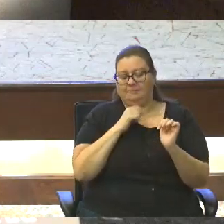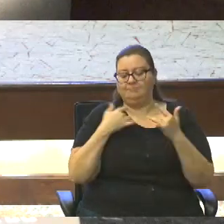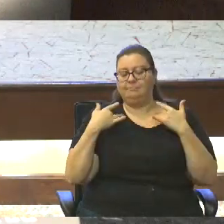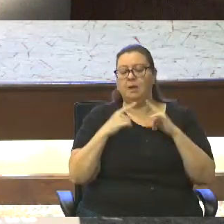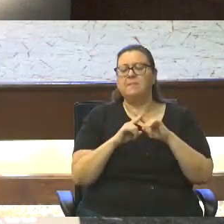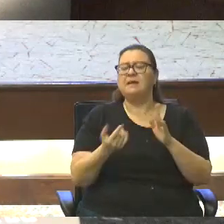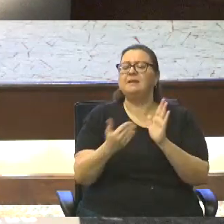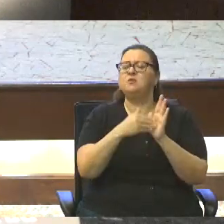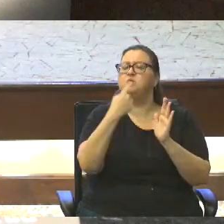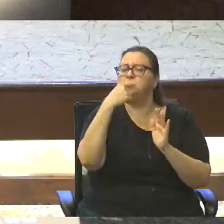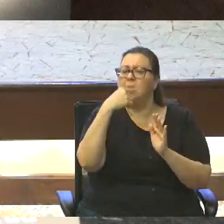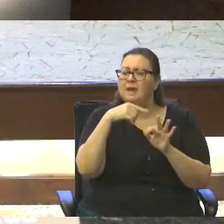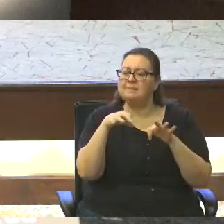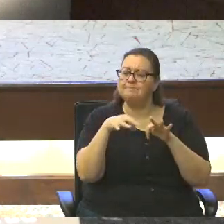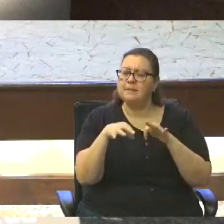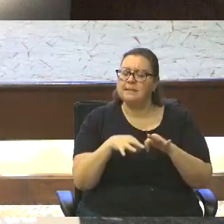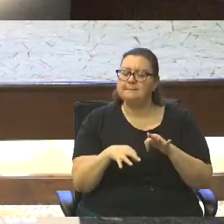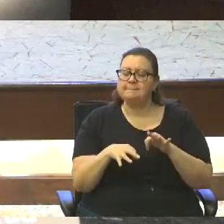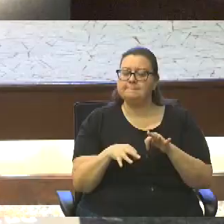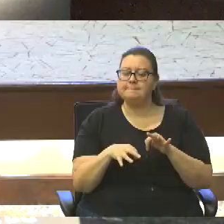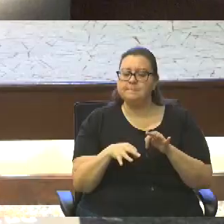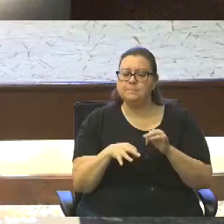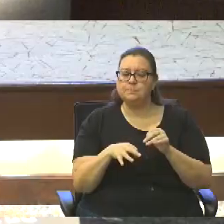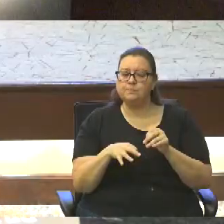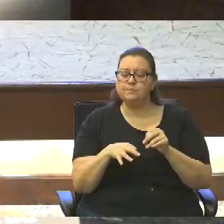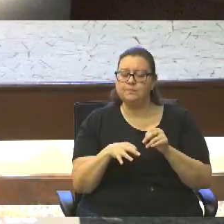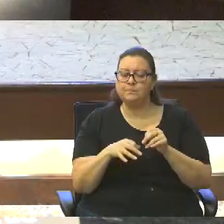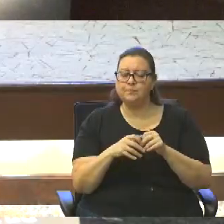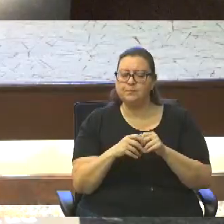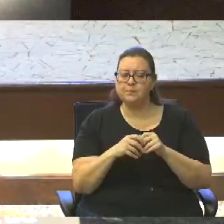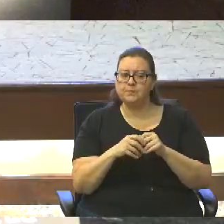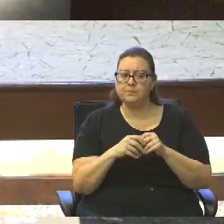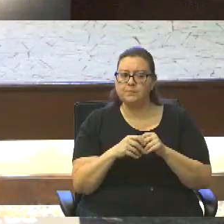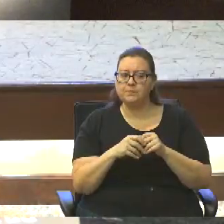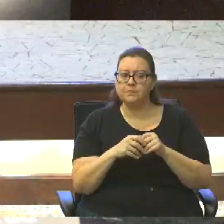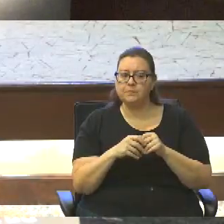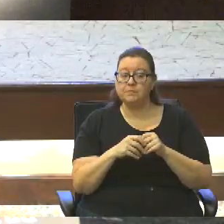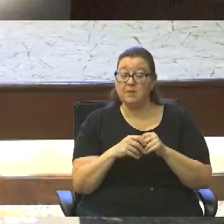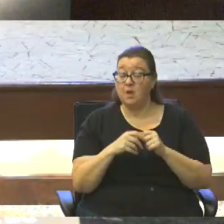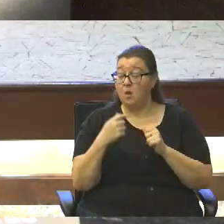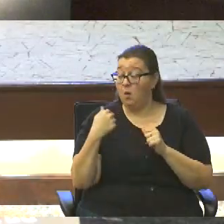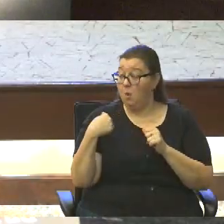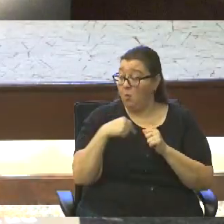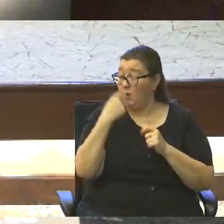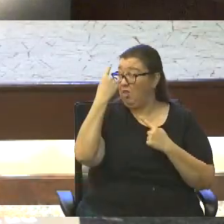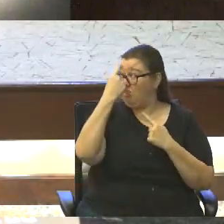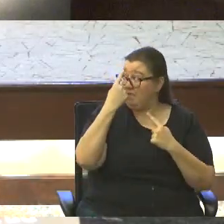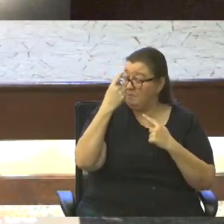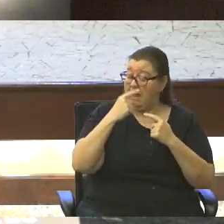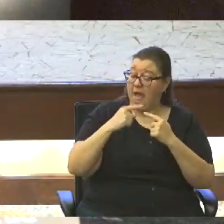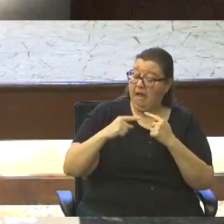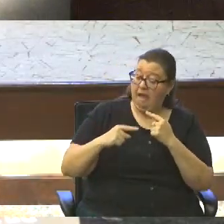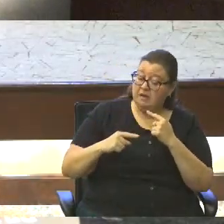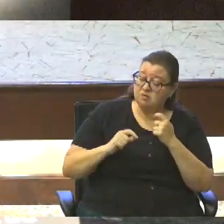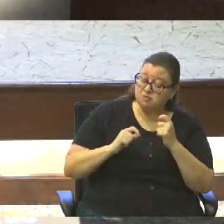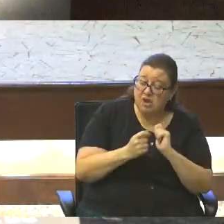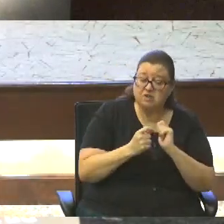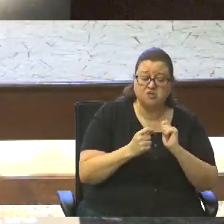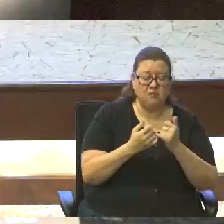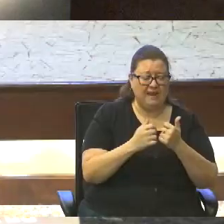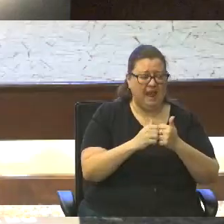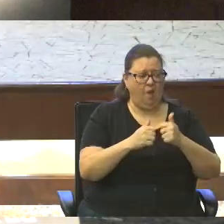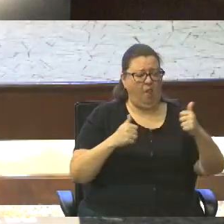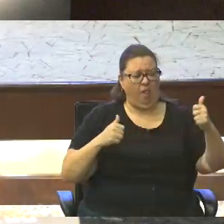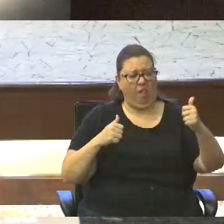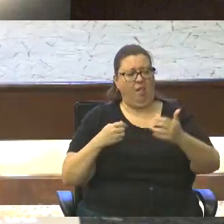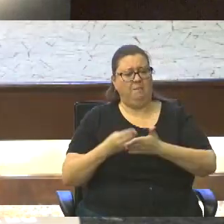you say again, just on as we consider these changes to kind of put this maybe more in the black from what we are